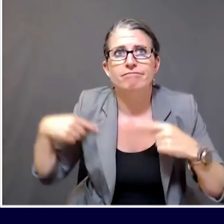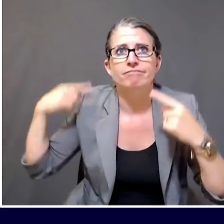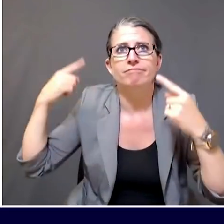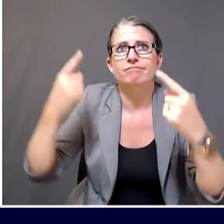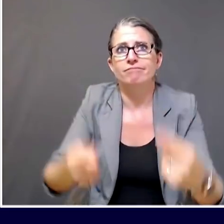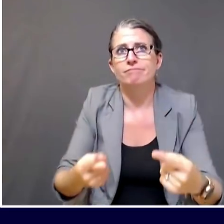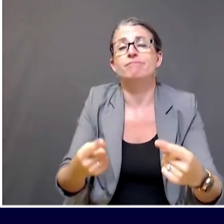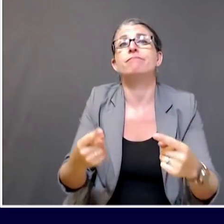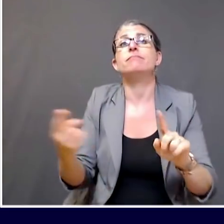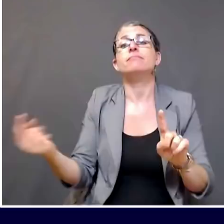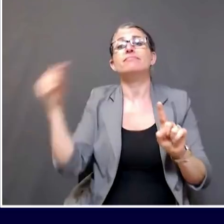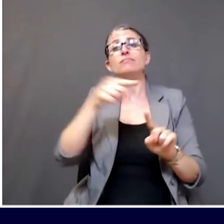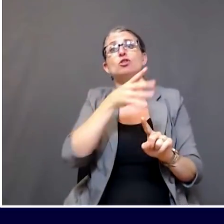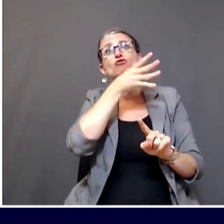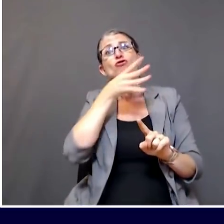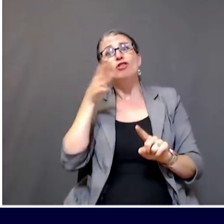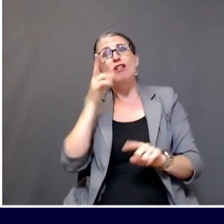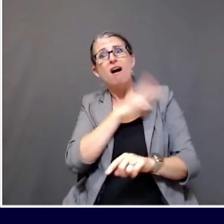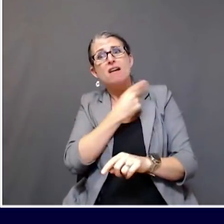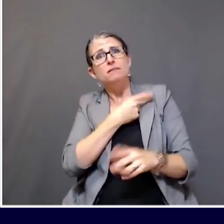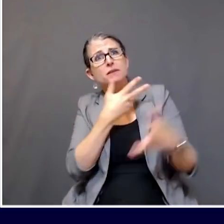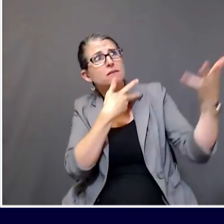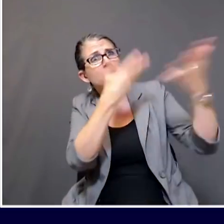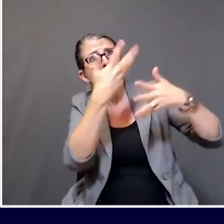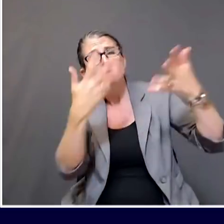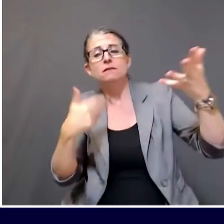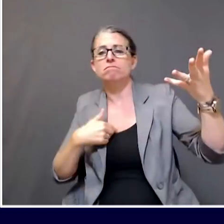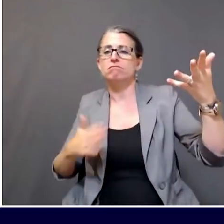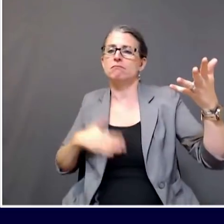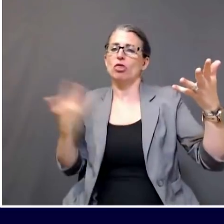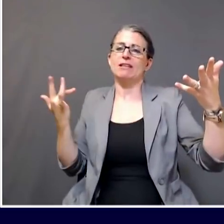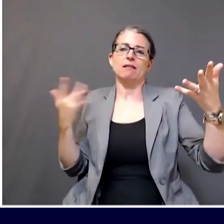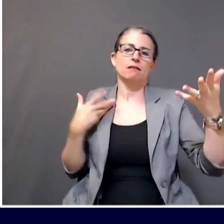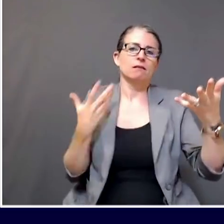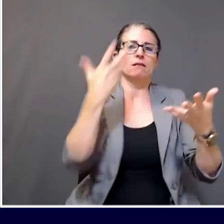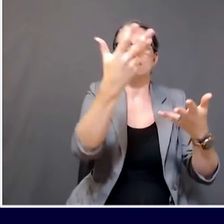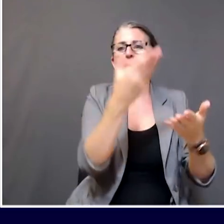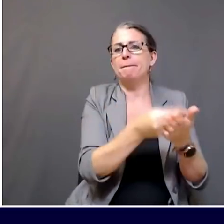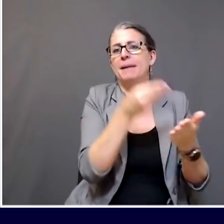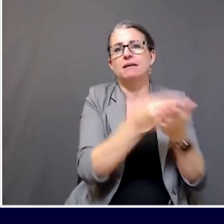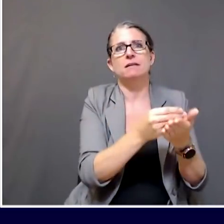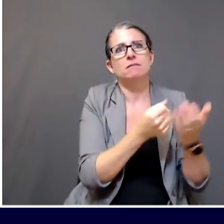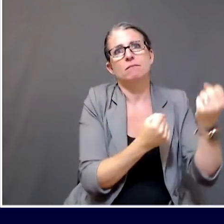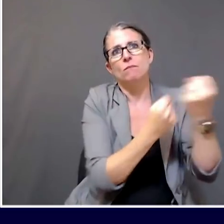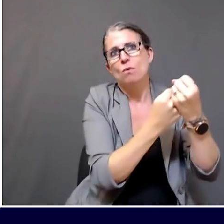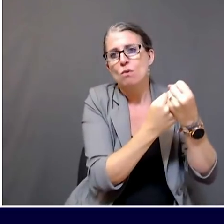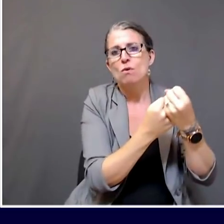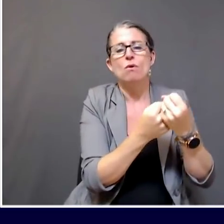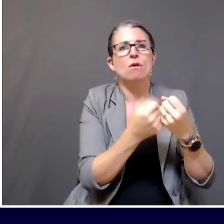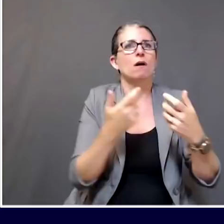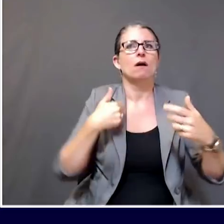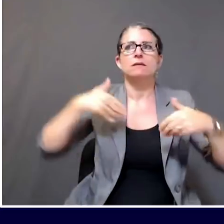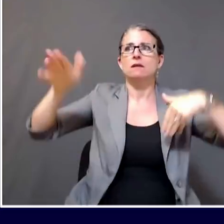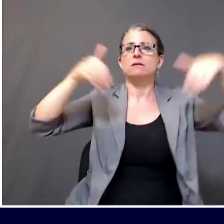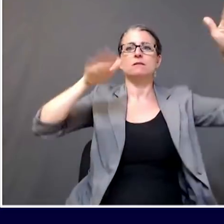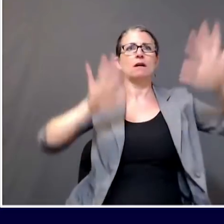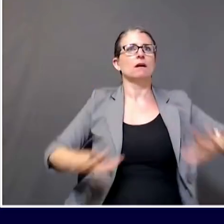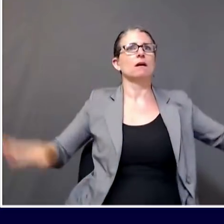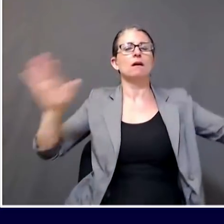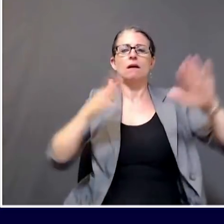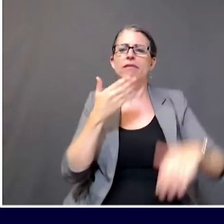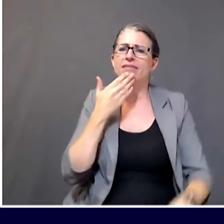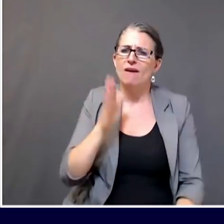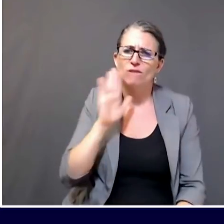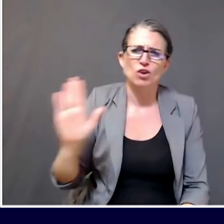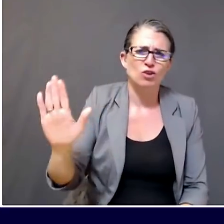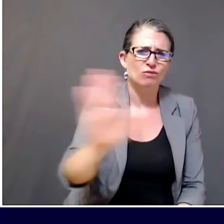way to improving access to testing in Maine. So with that, I'll turn it back over to you, Dr. Shah, for questions. Great, thank you, Commissioner. We will turn to our